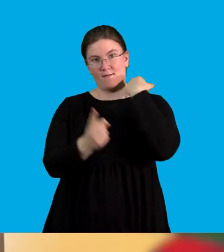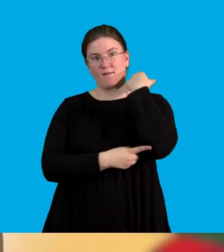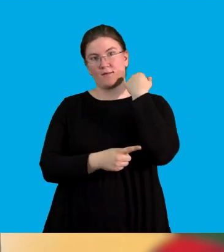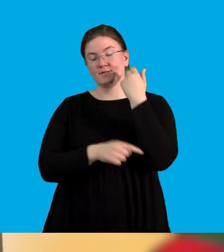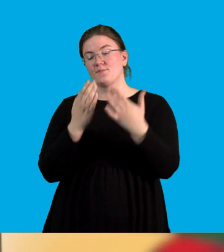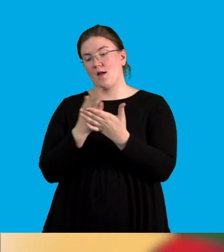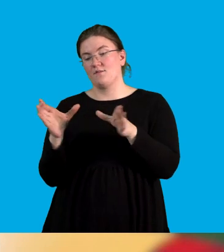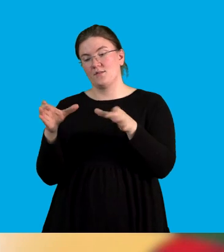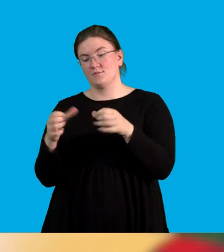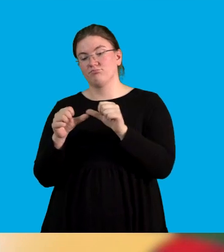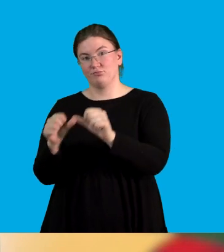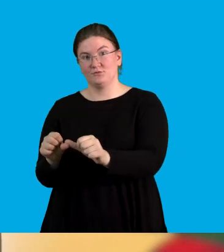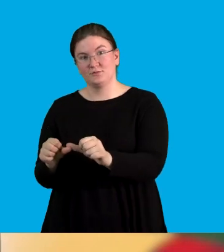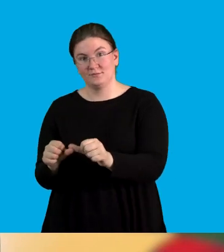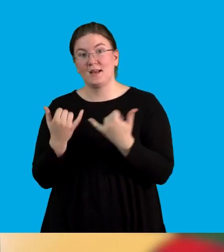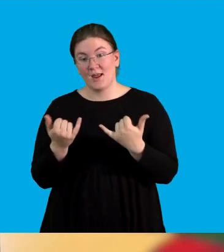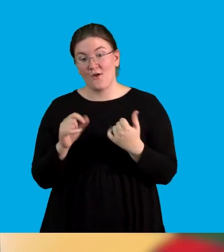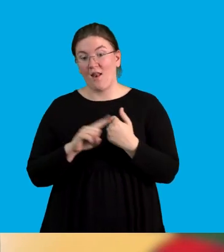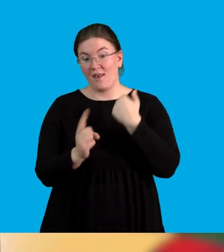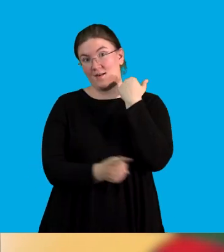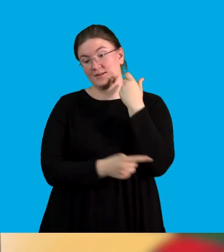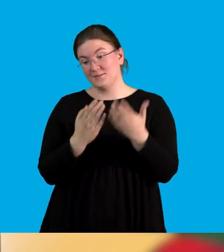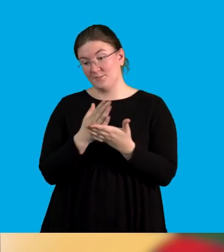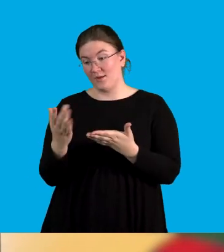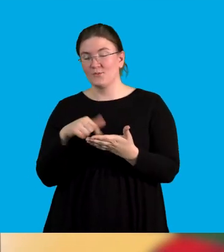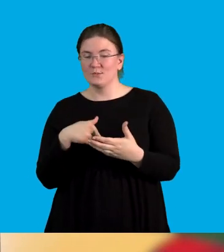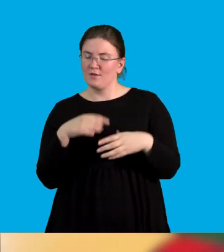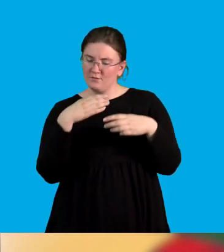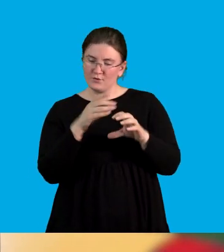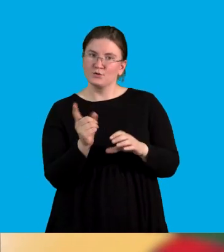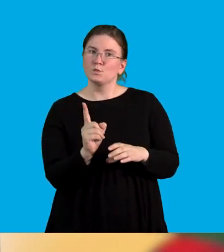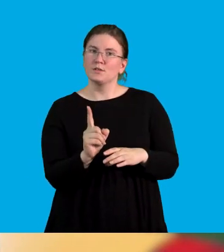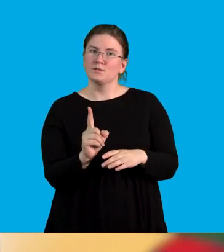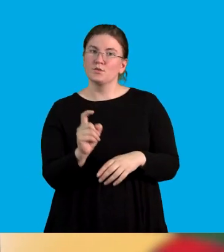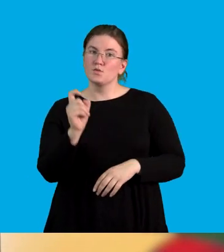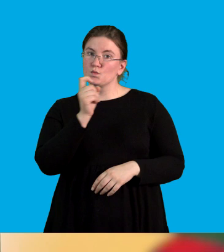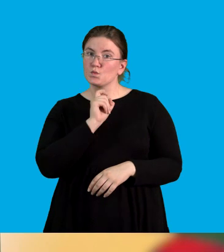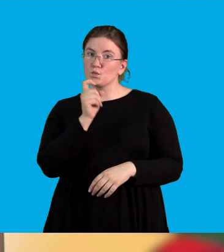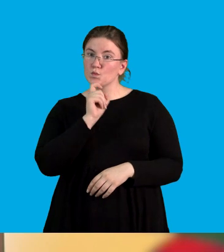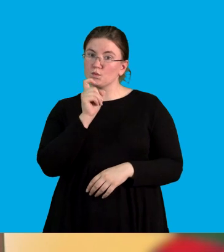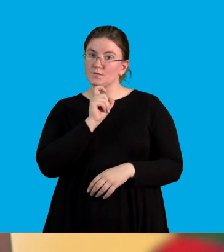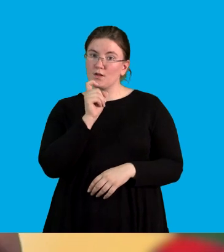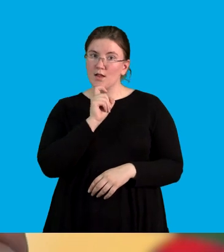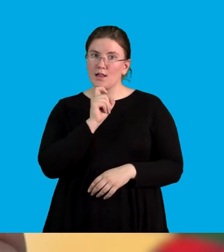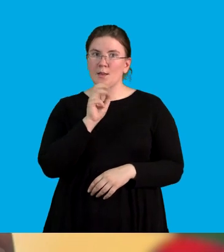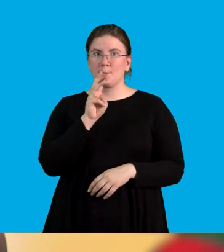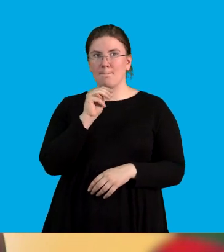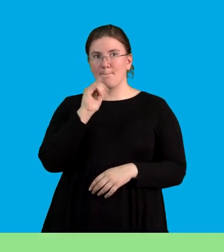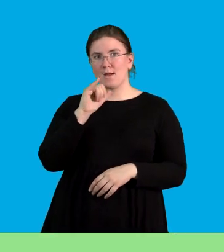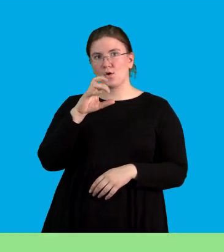the lesson. Now, in this last part of the lesson, we will be looking at useful